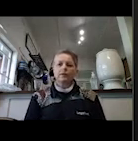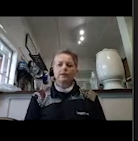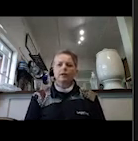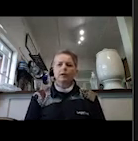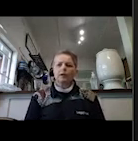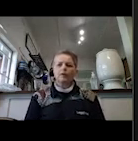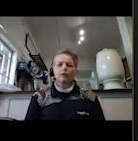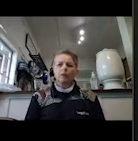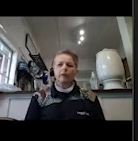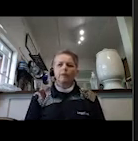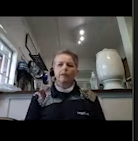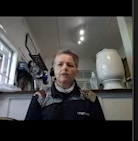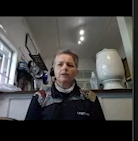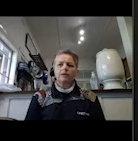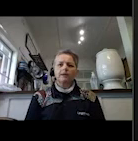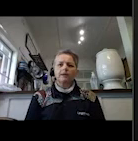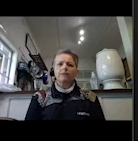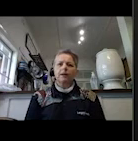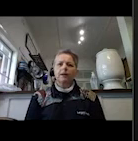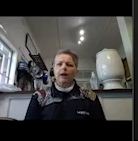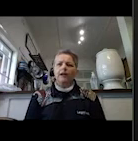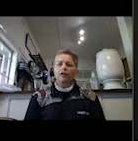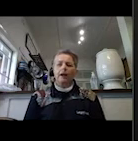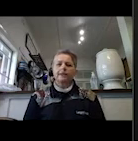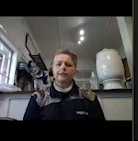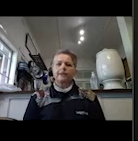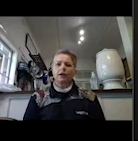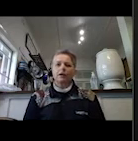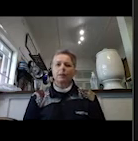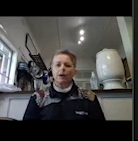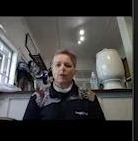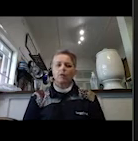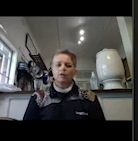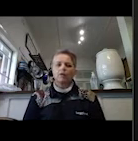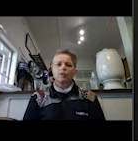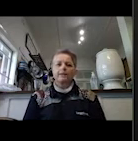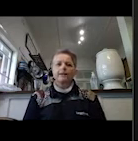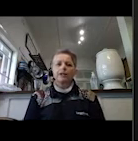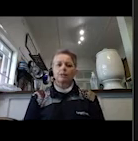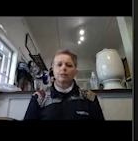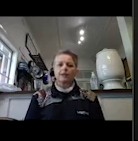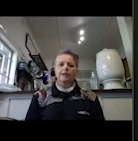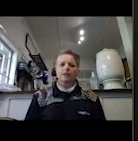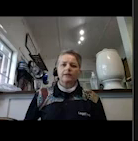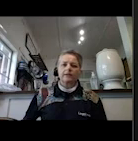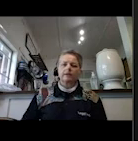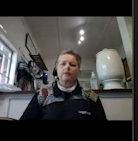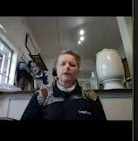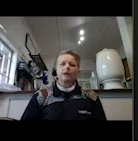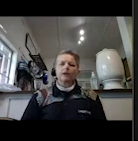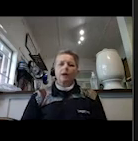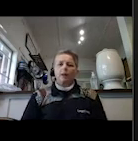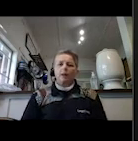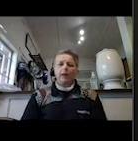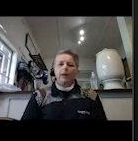order that's applied for by a police officer and granted either by a court or a senior police officer.